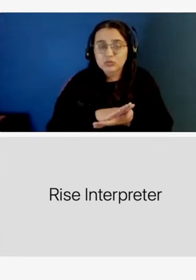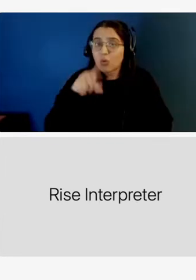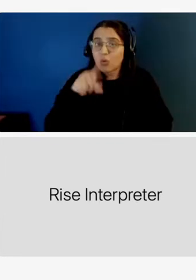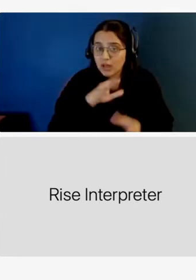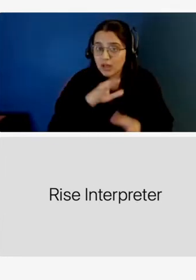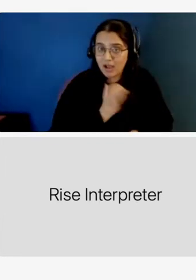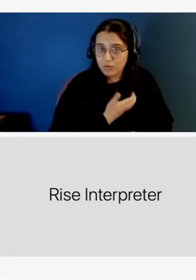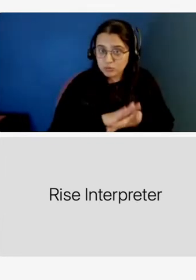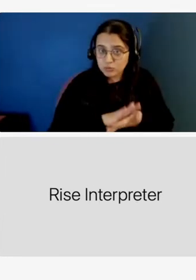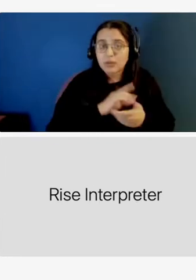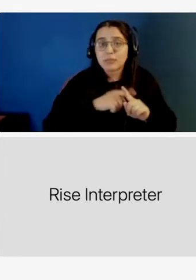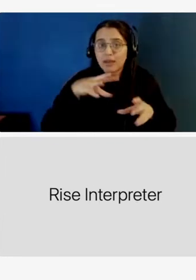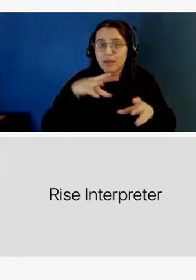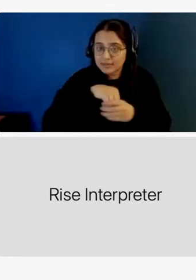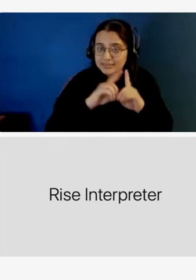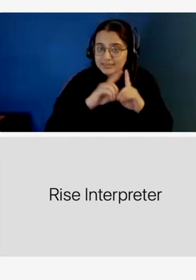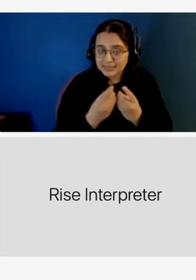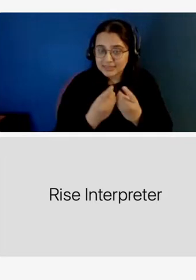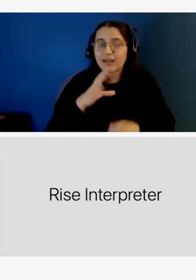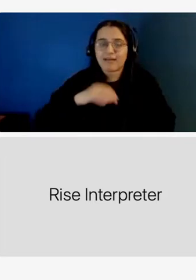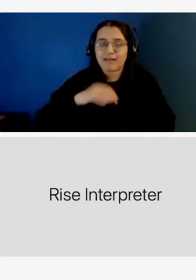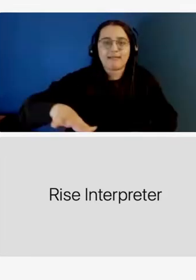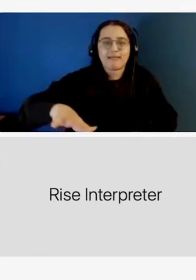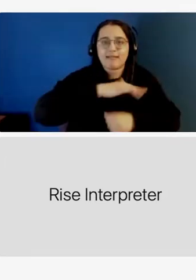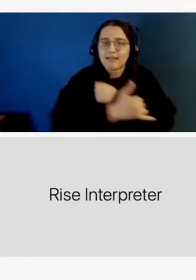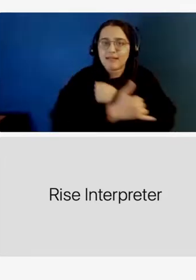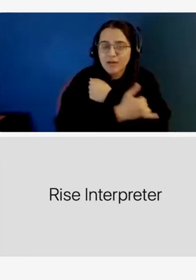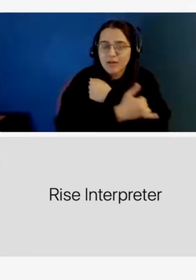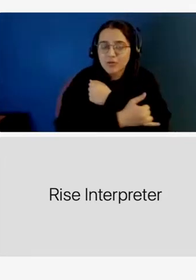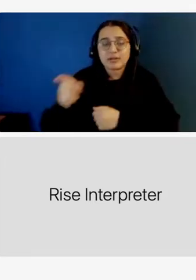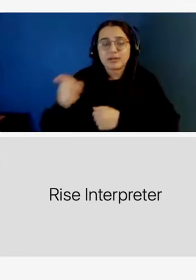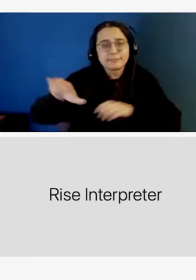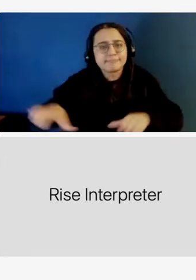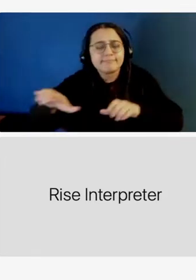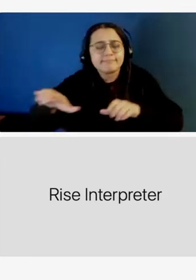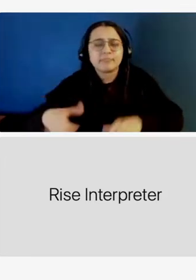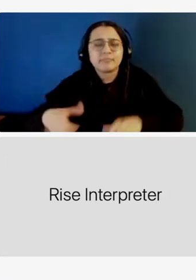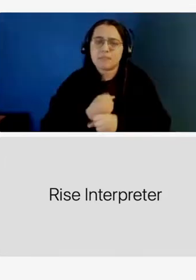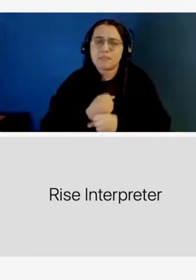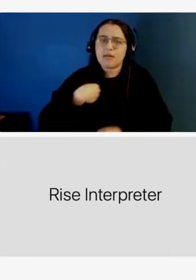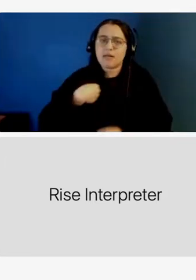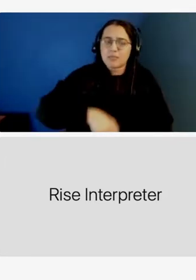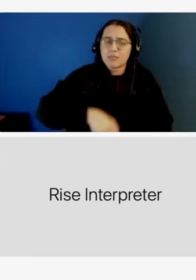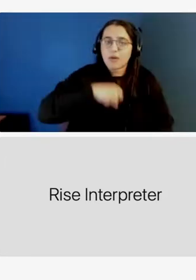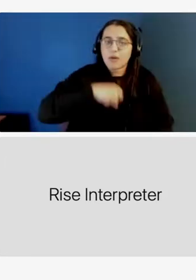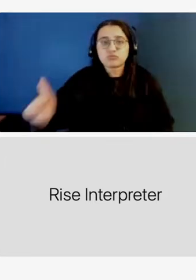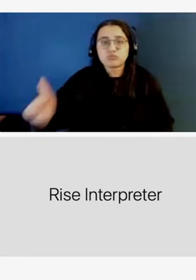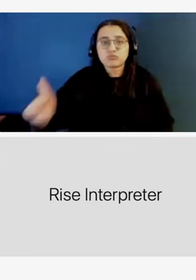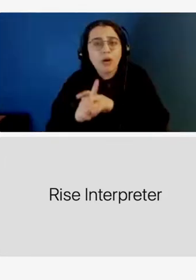has become, and GT is grateful every day. He shows up and sprinkles his magic on everything he does.